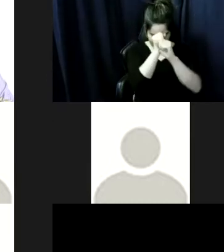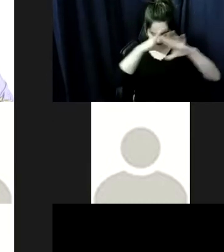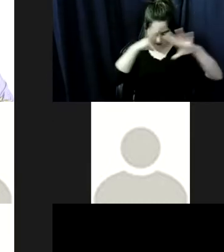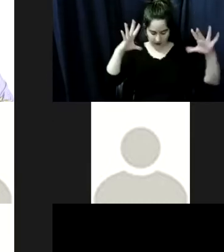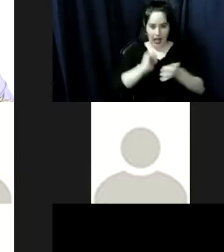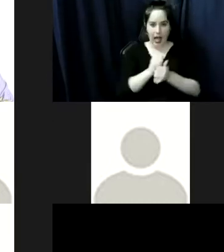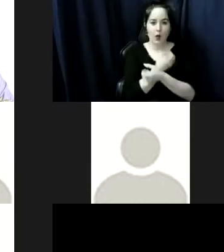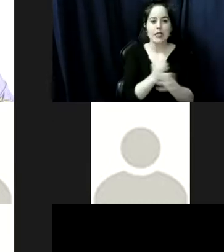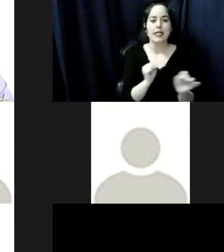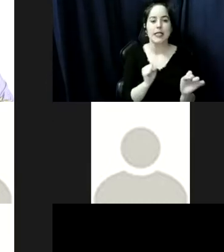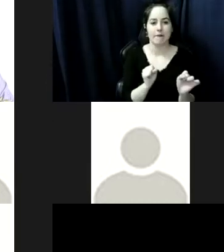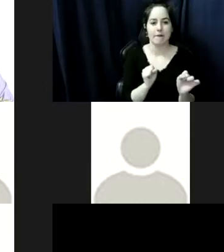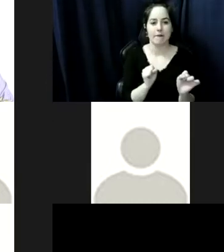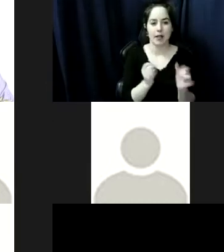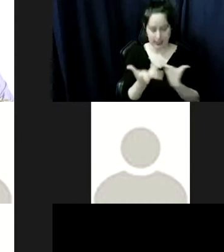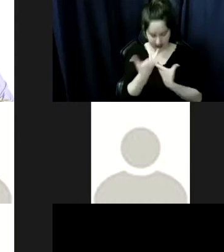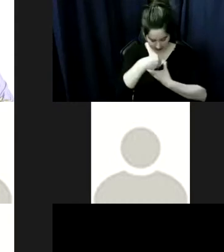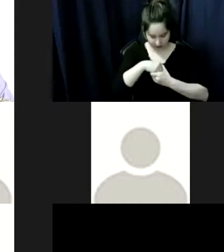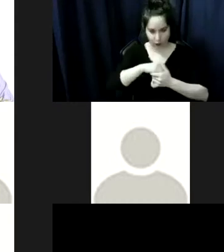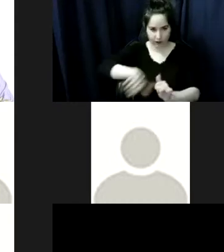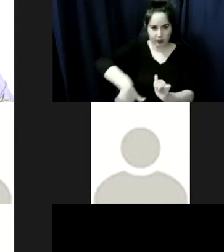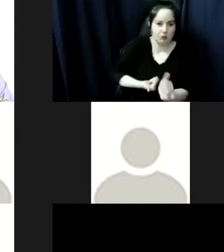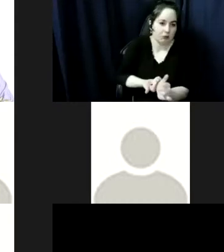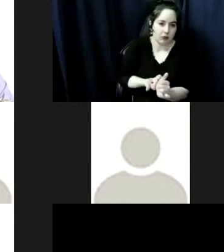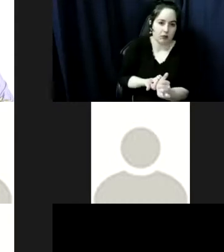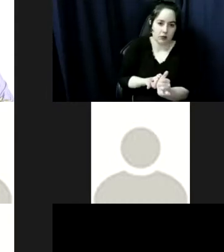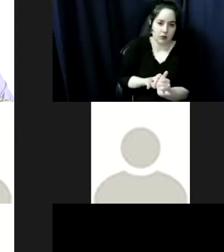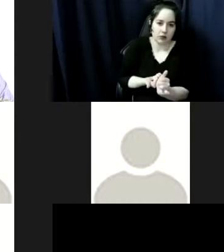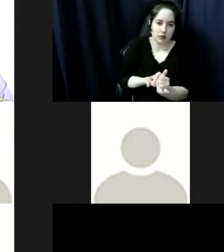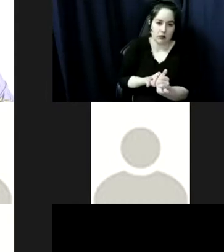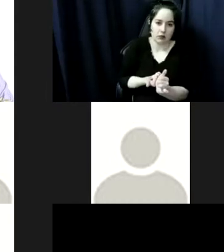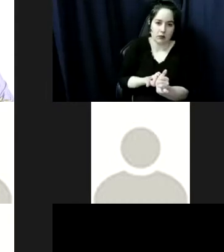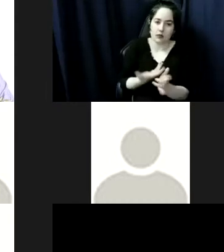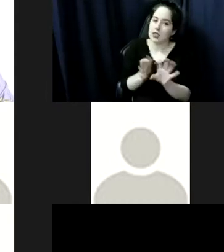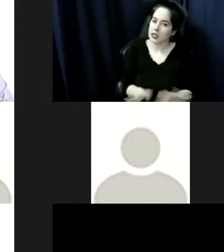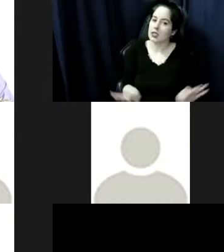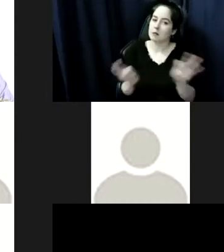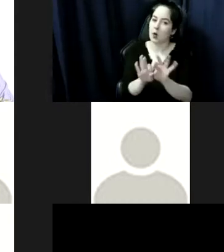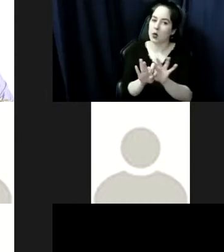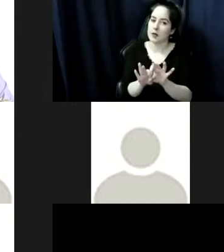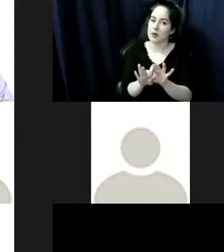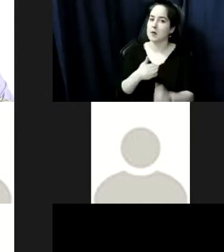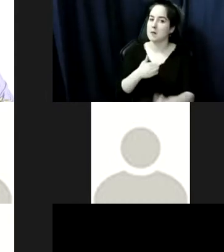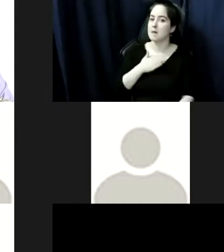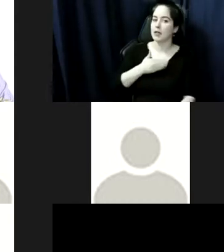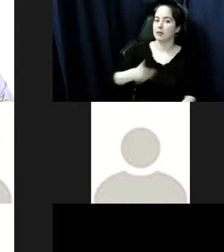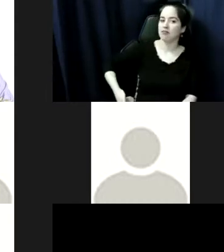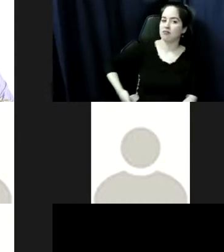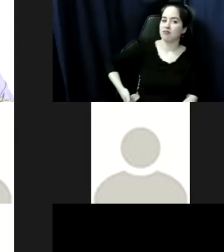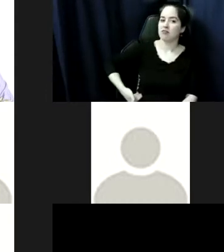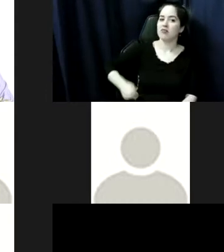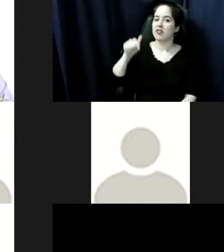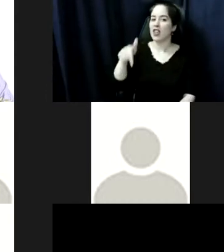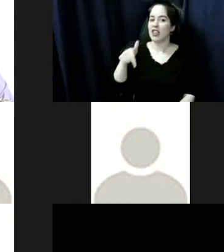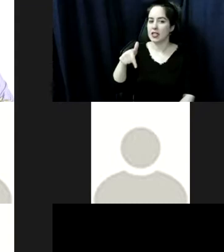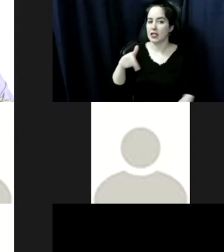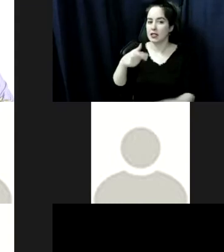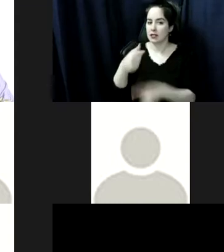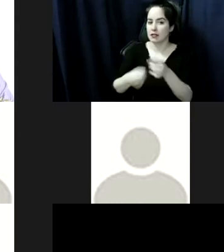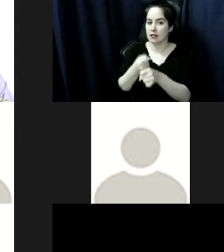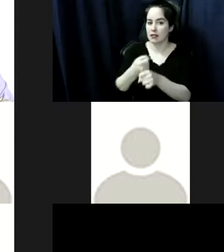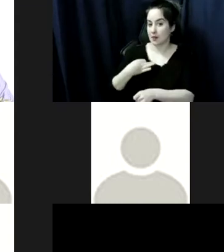a core part of your project will be really, really important, I think, in this particular round. So I think, yeah, that will